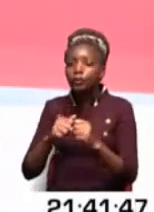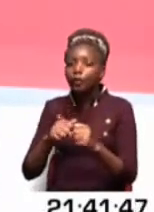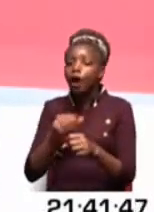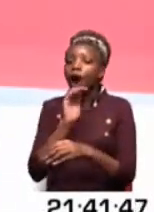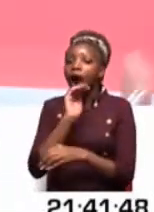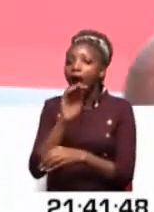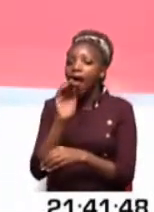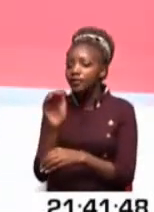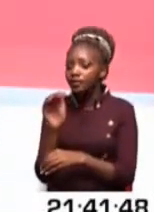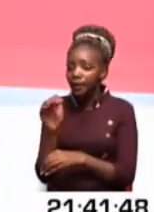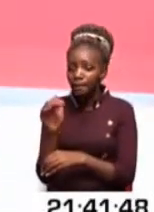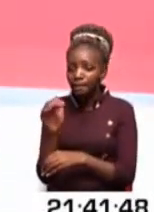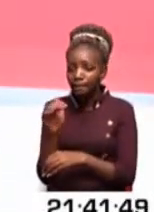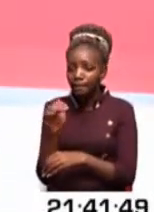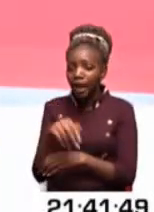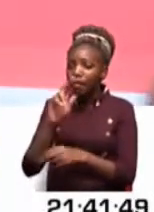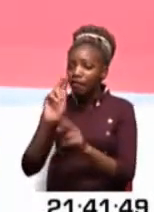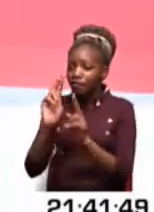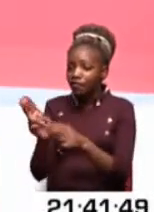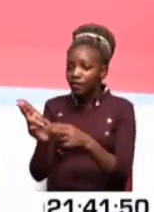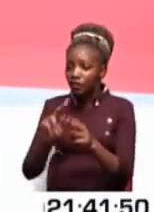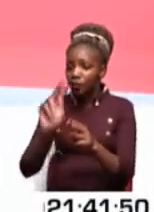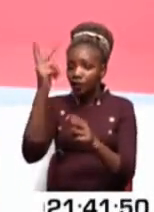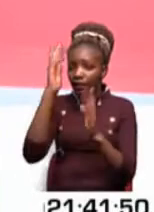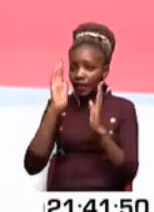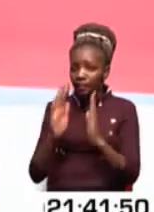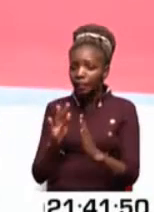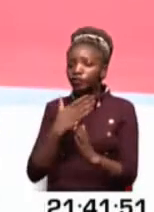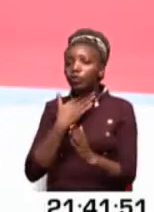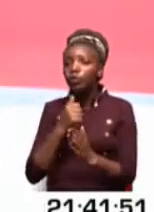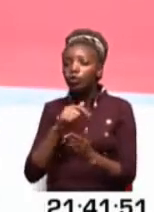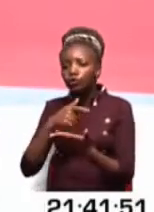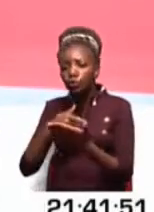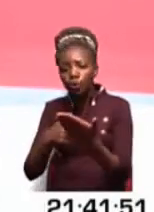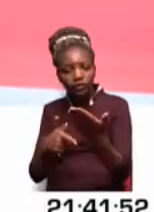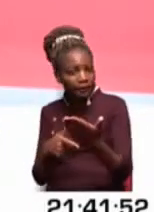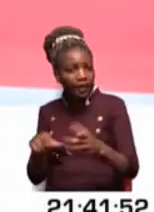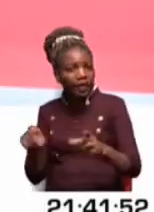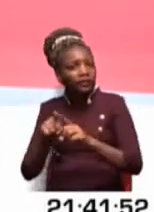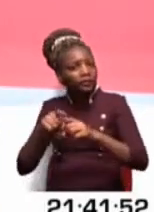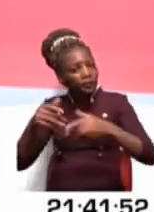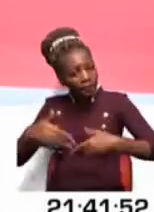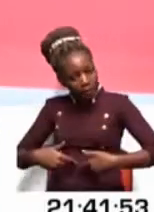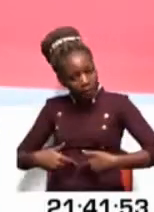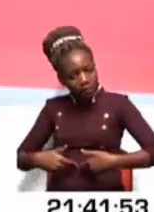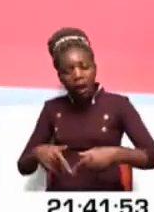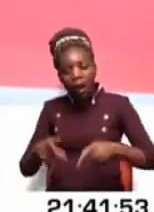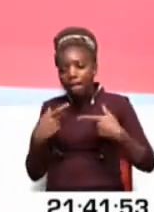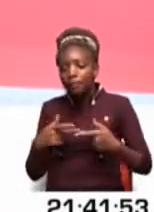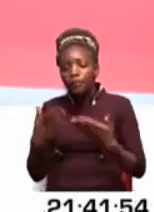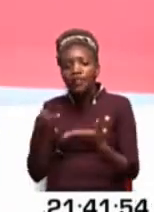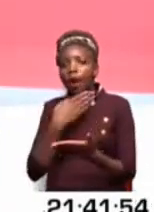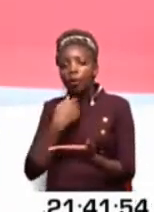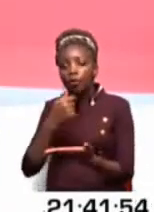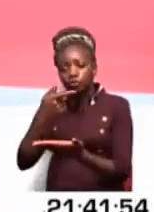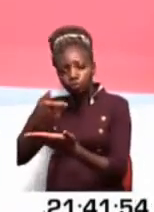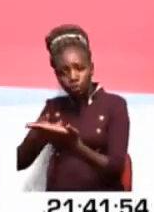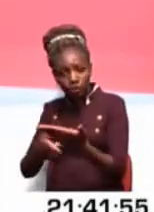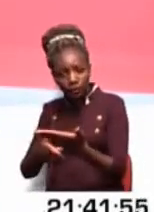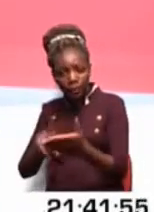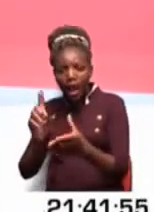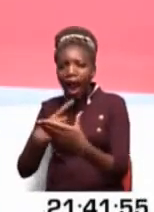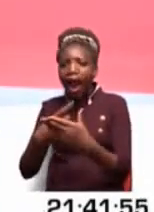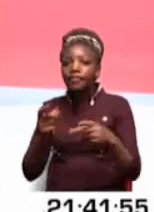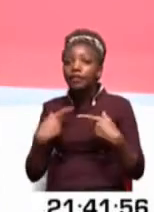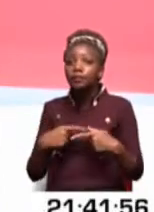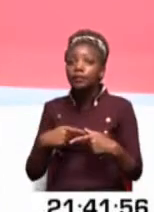does the common Mwananchi in this Kenya want? Mm-hmm. What does the young man, young woman out there want? What people want